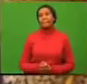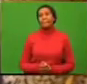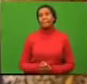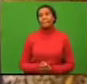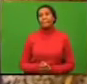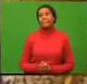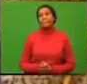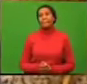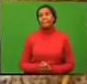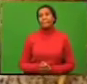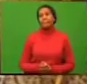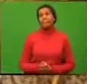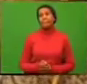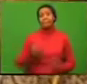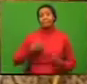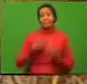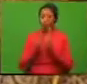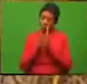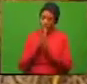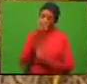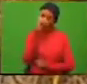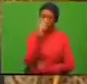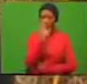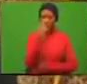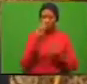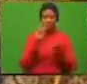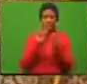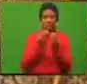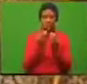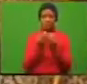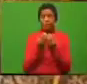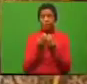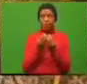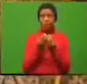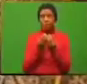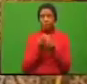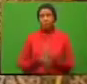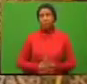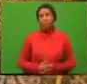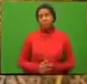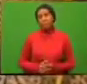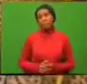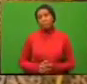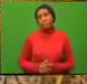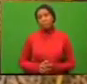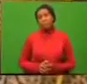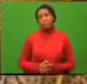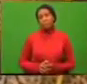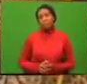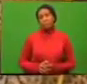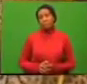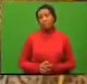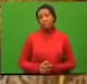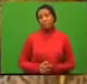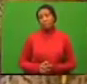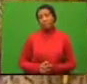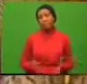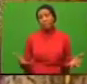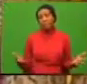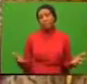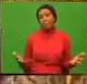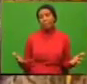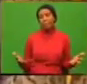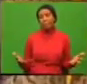Yeah. I know that you are not sitting there as a woman who